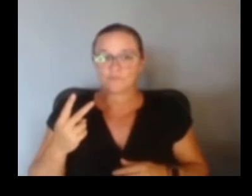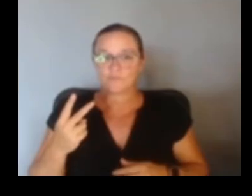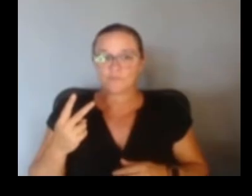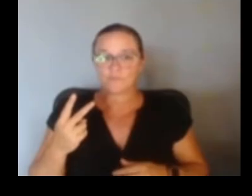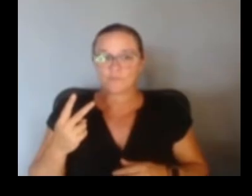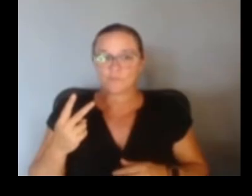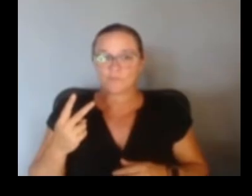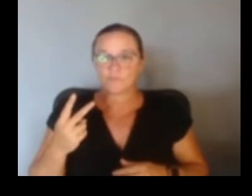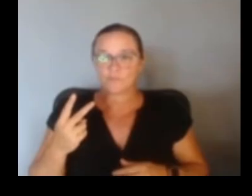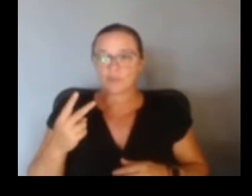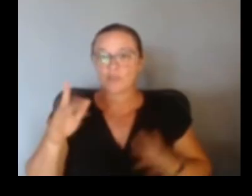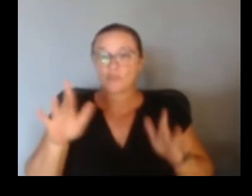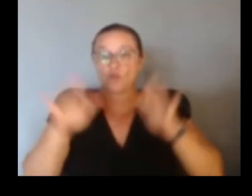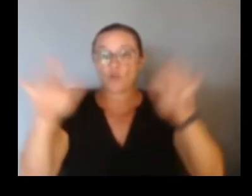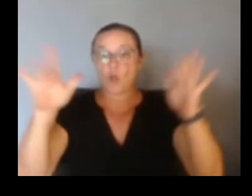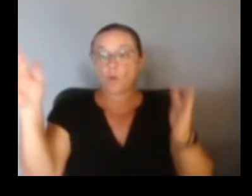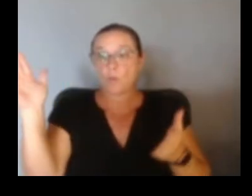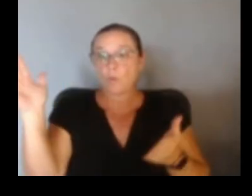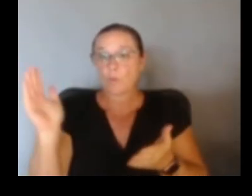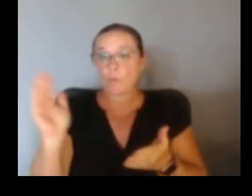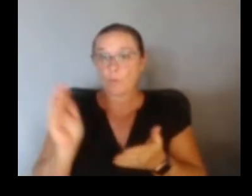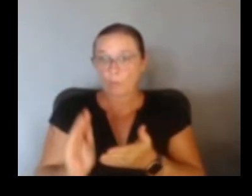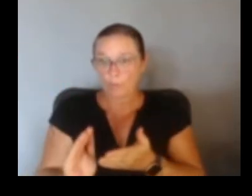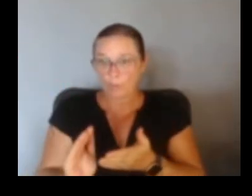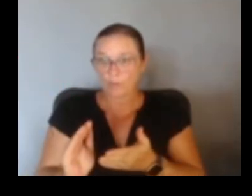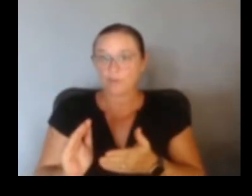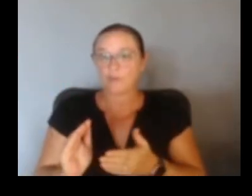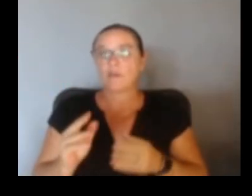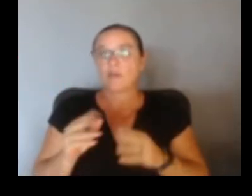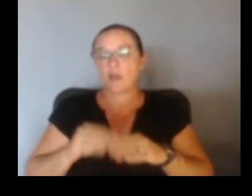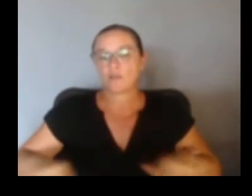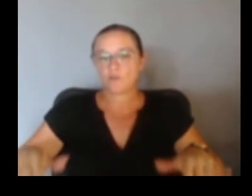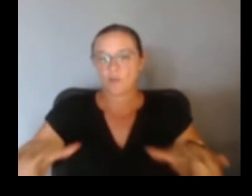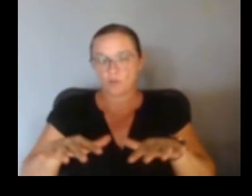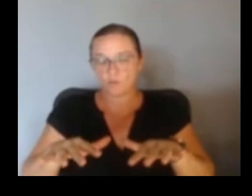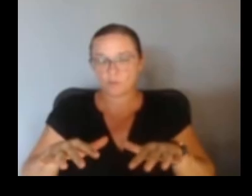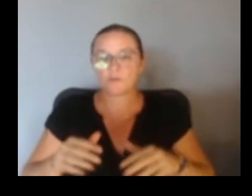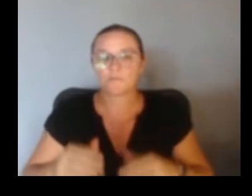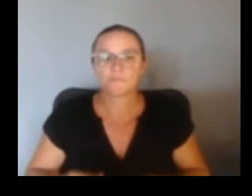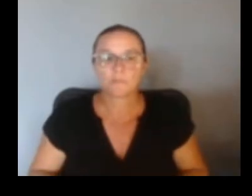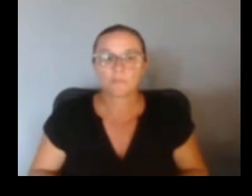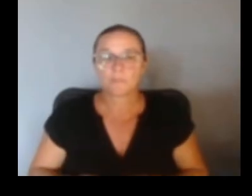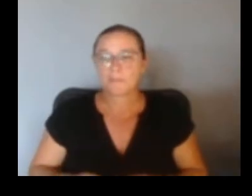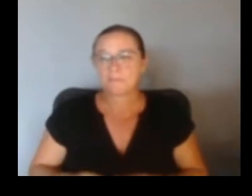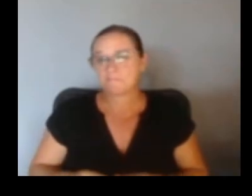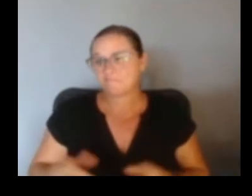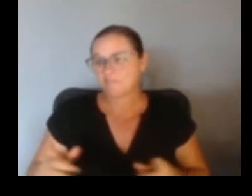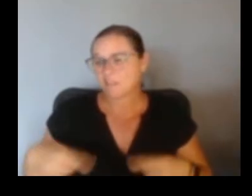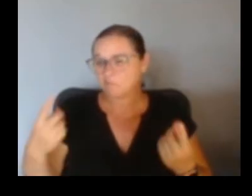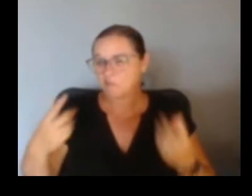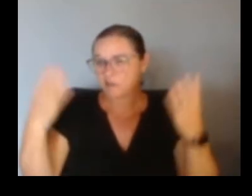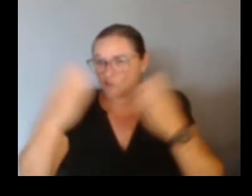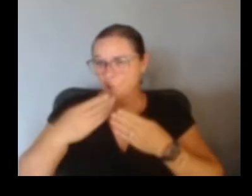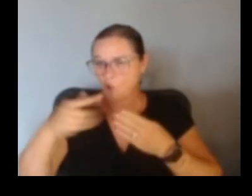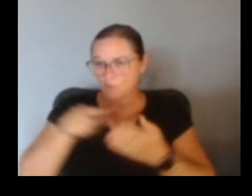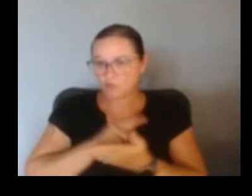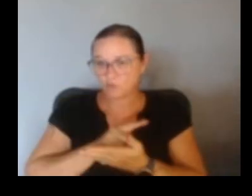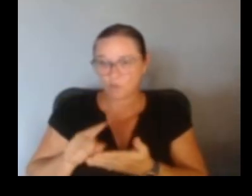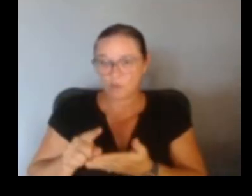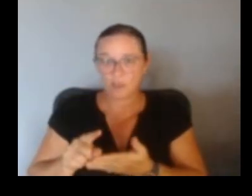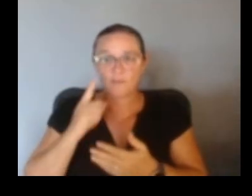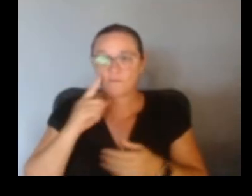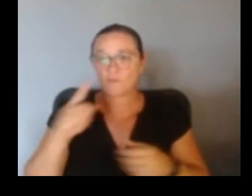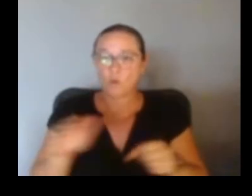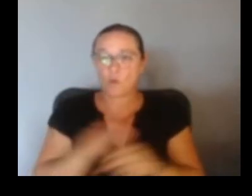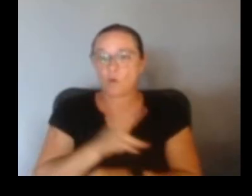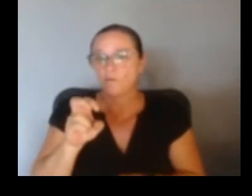diminishing of glow following episode 30 and lava on the flow field. Mostly it's been dark for the whole week from the whole entire vent area,